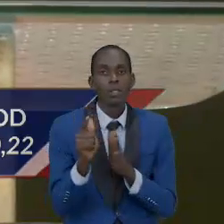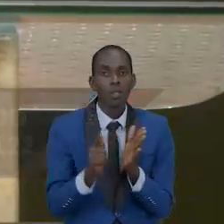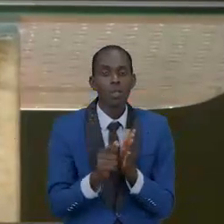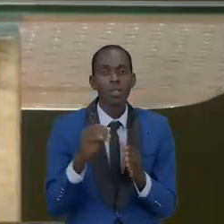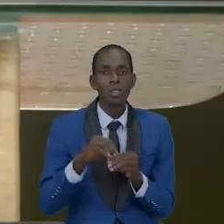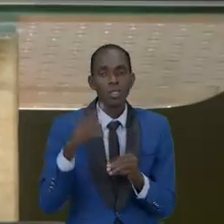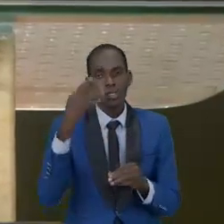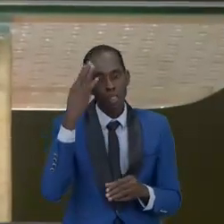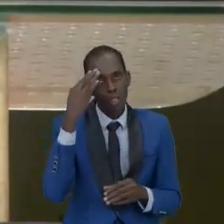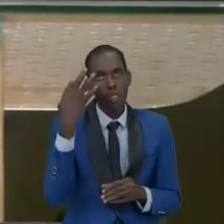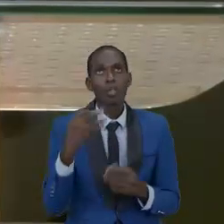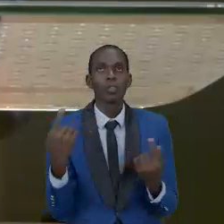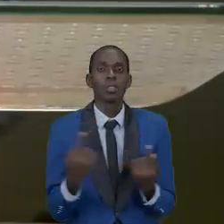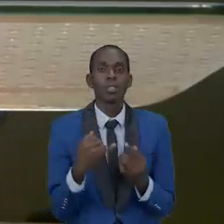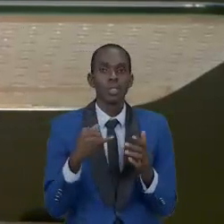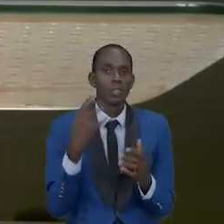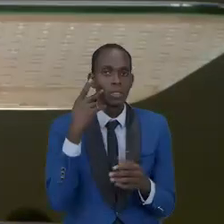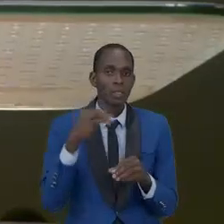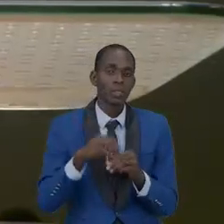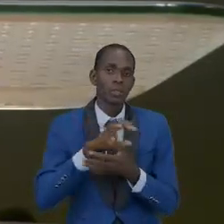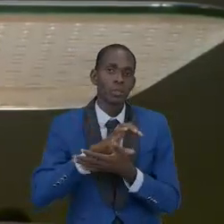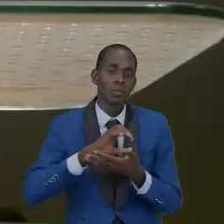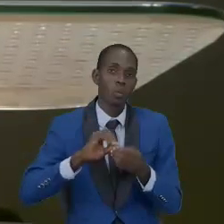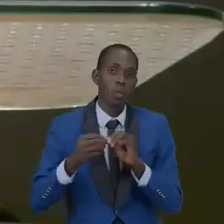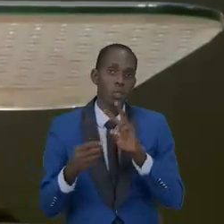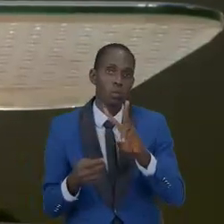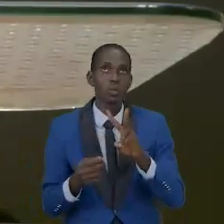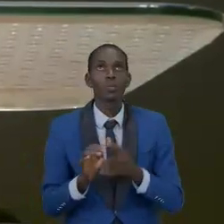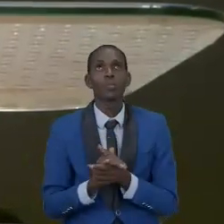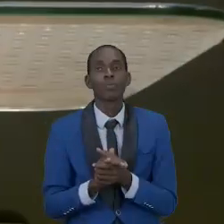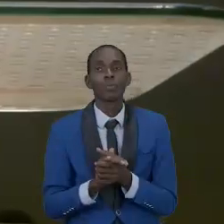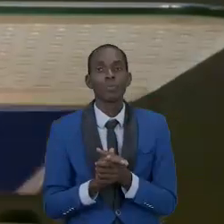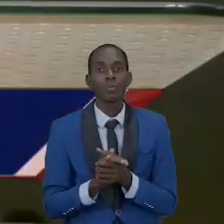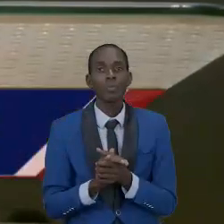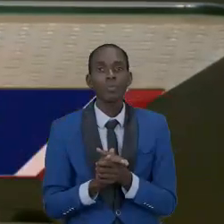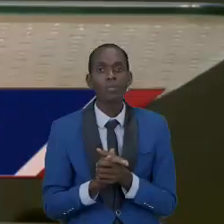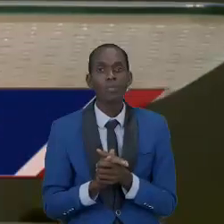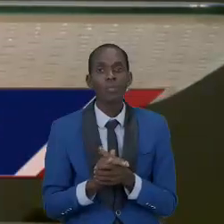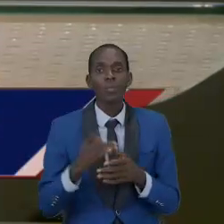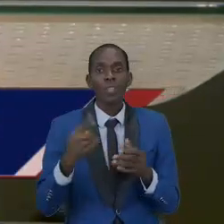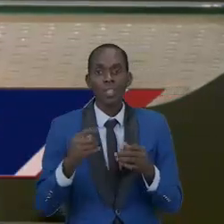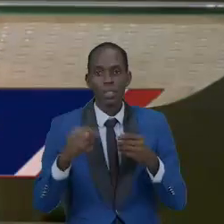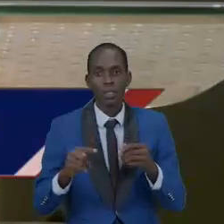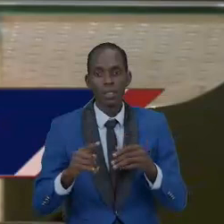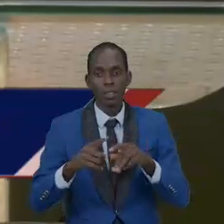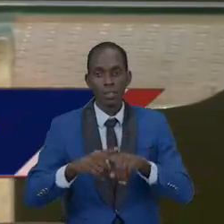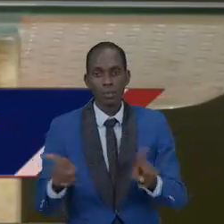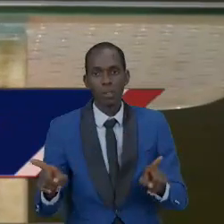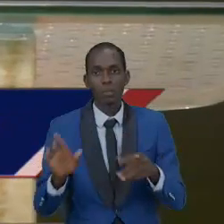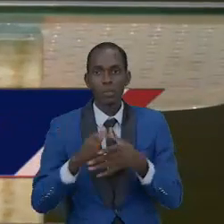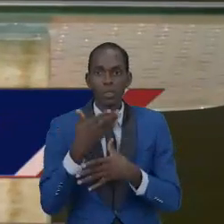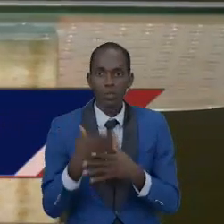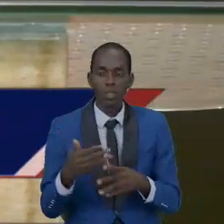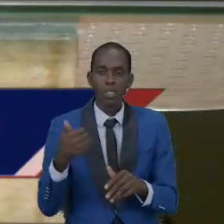sin. Let's come to number two there. Number two there is the gulf between